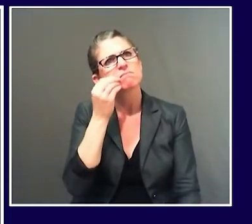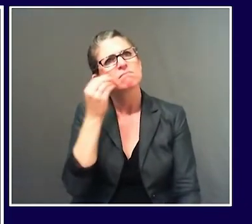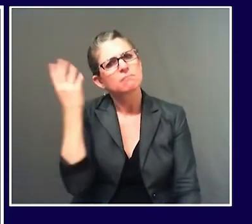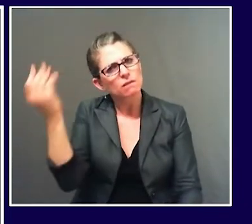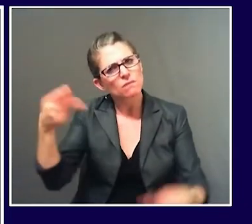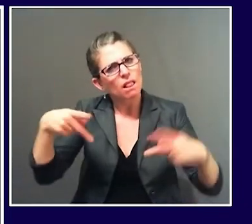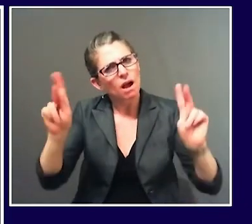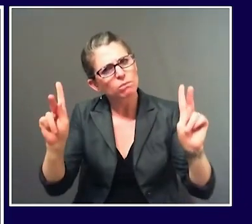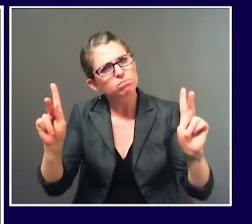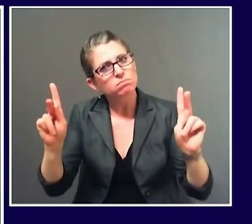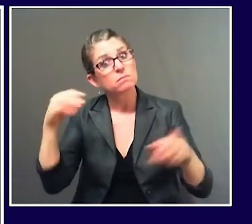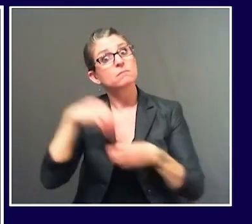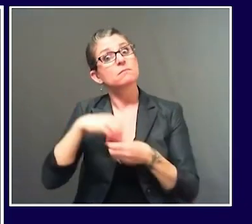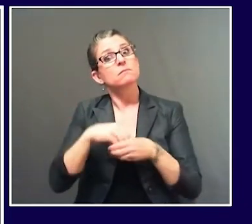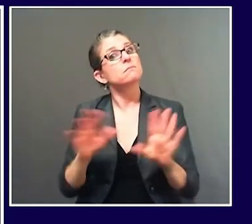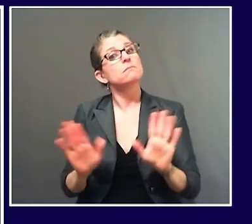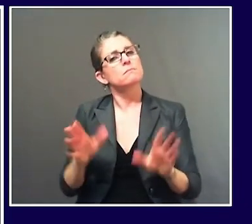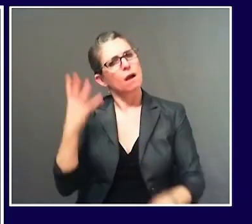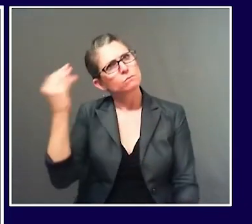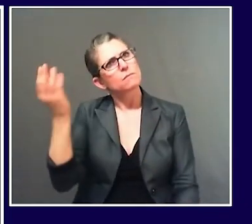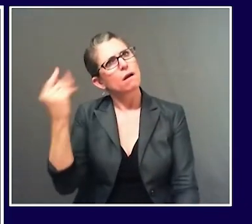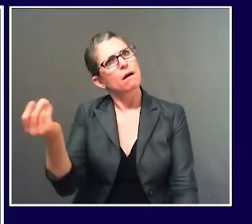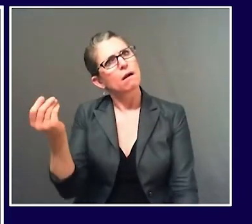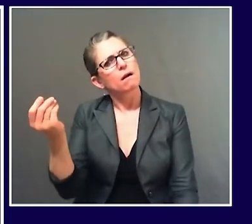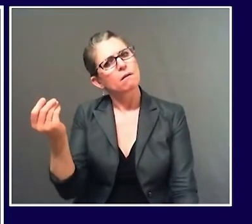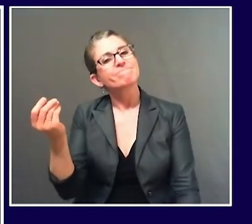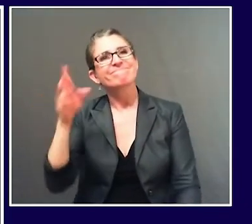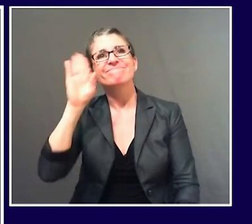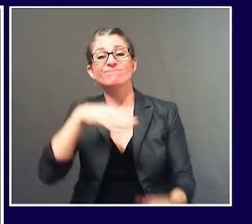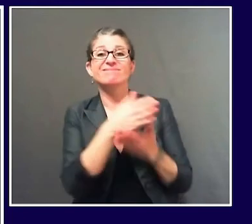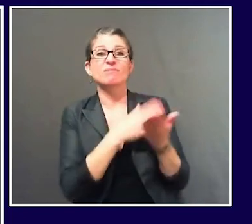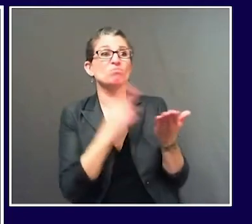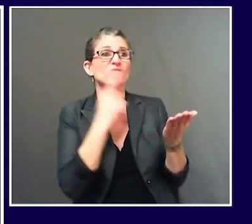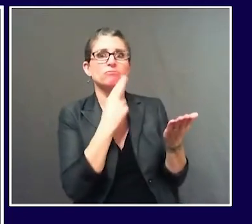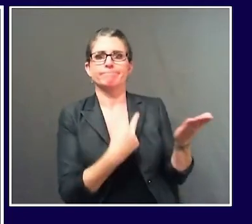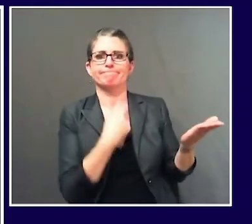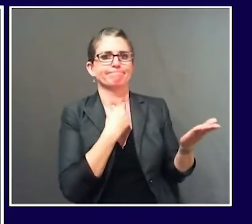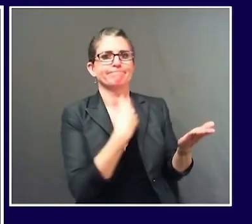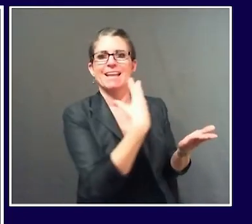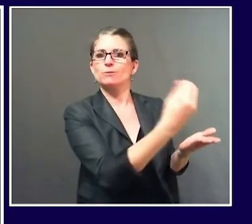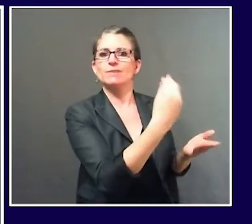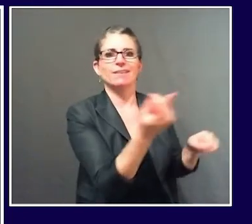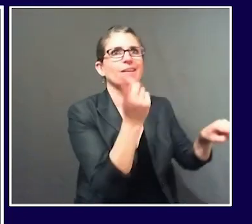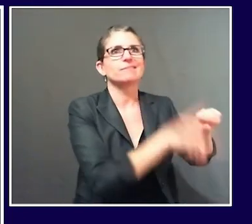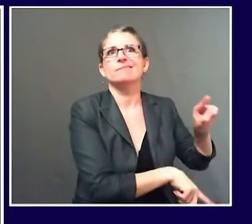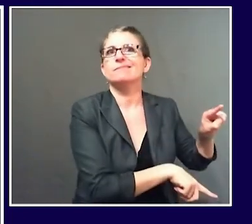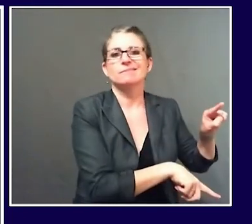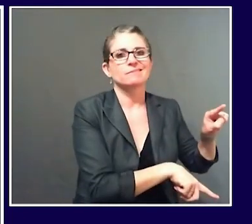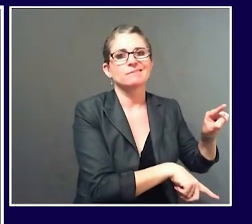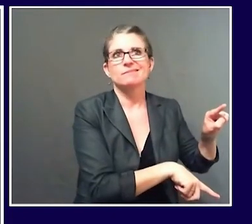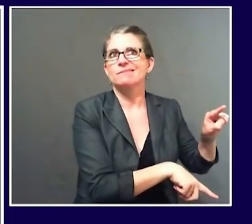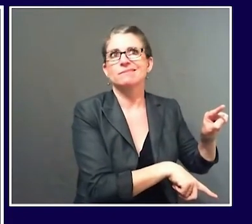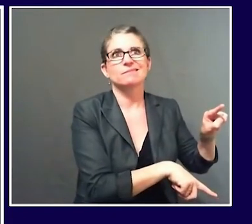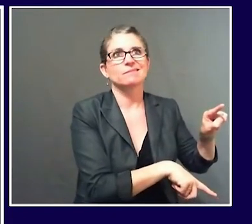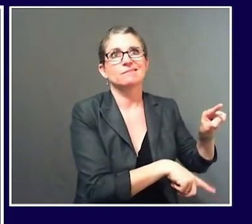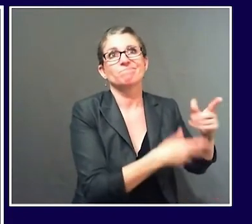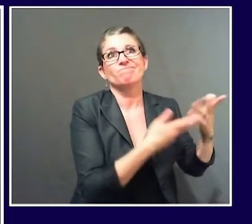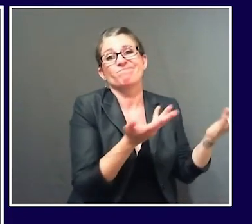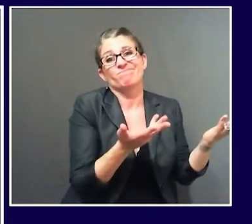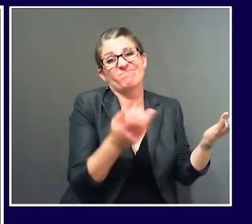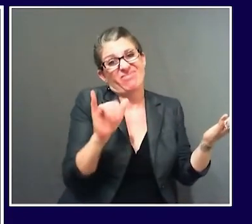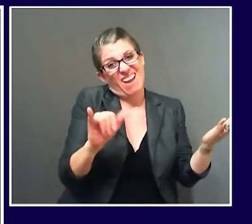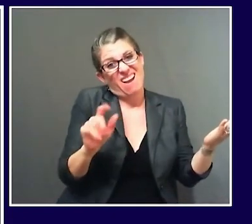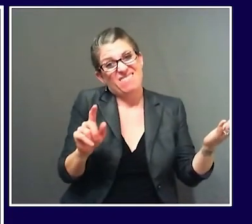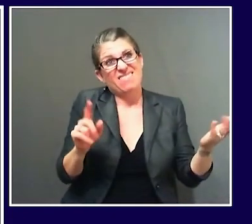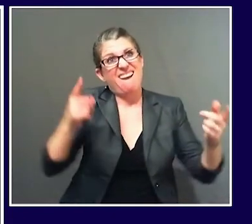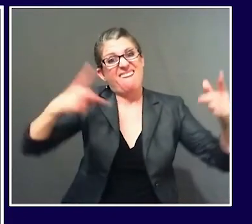not every restaurant can accommodate it. Is in and of itself a middle ground. There are emerging